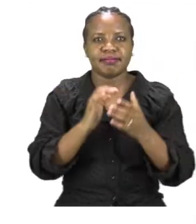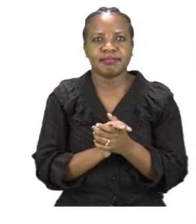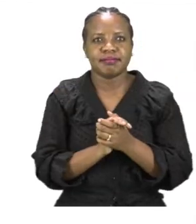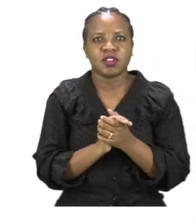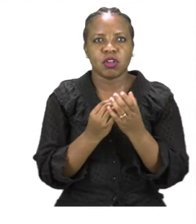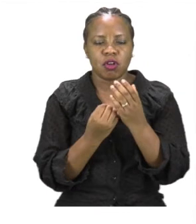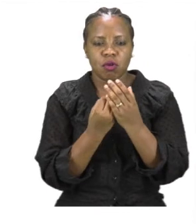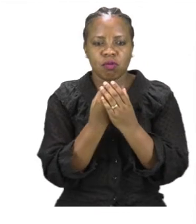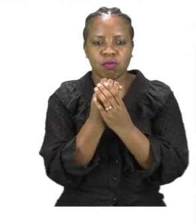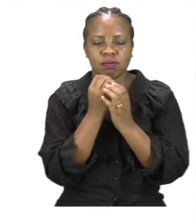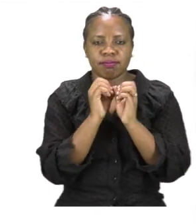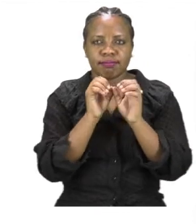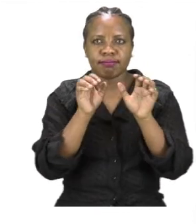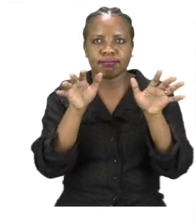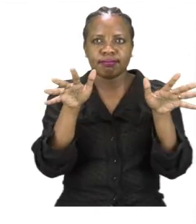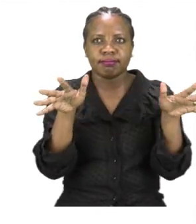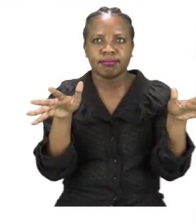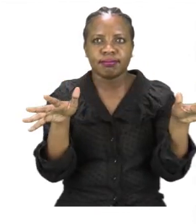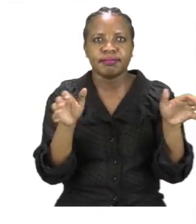Valvitia mirabilis,